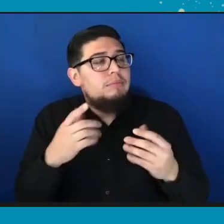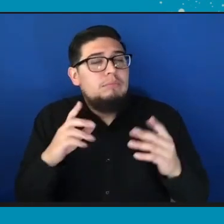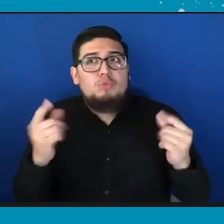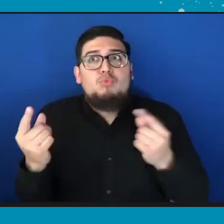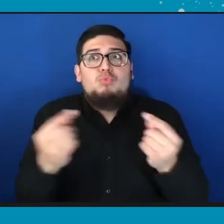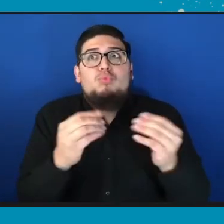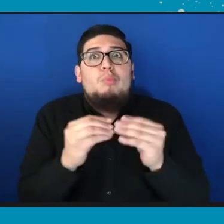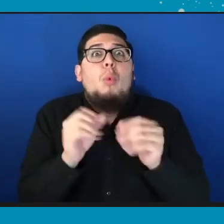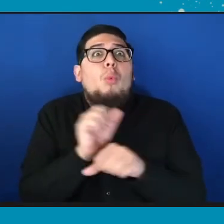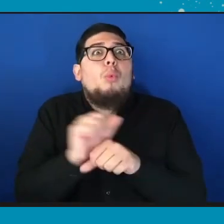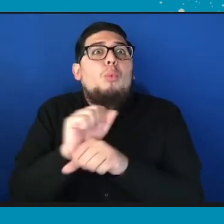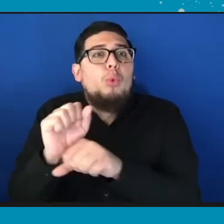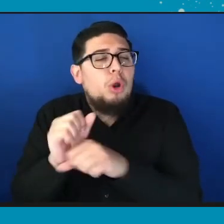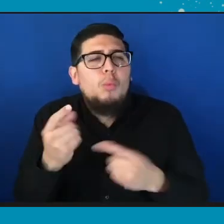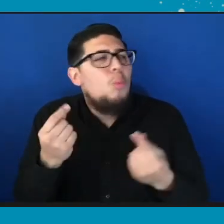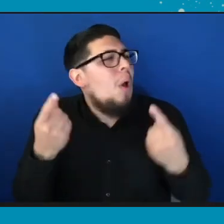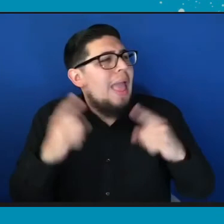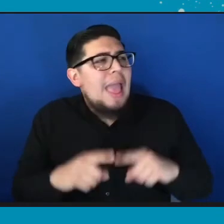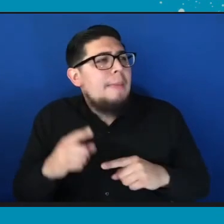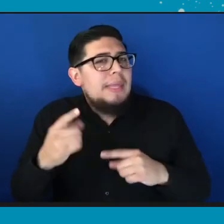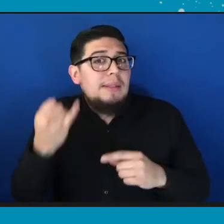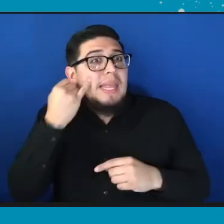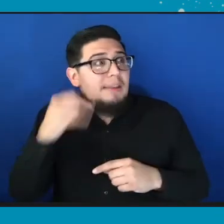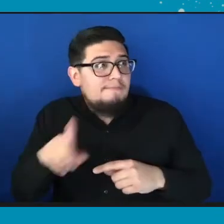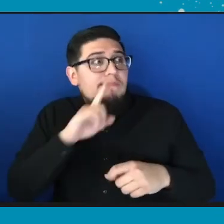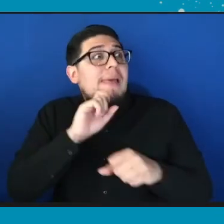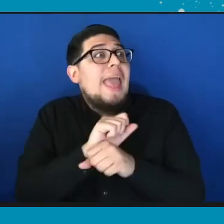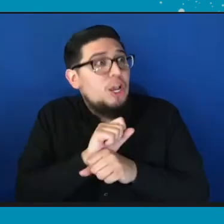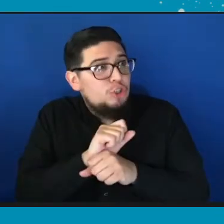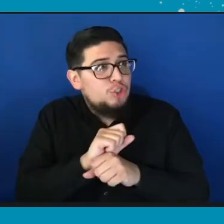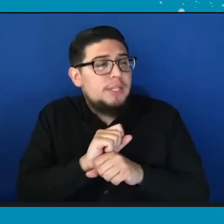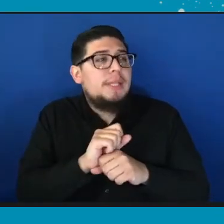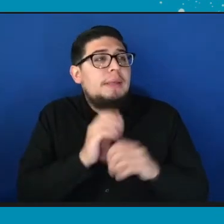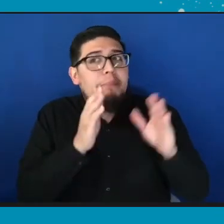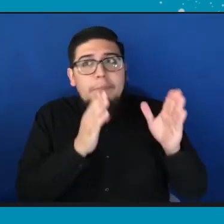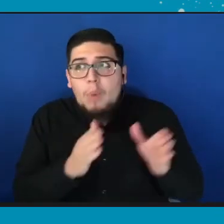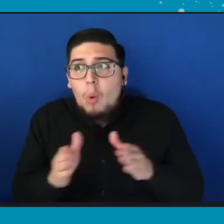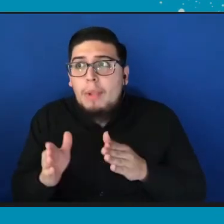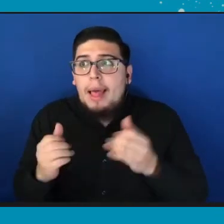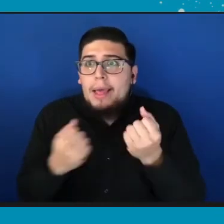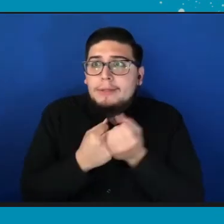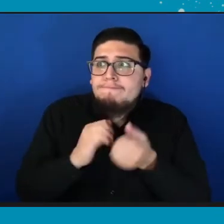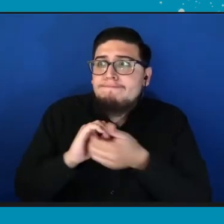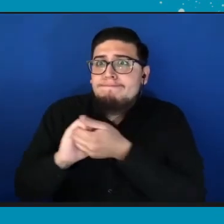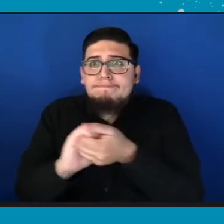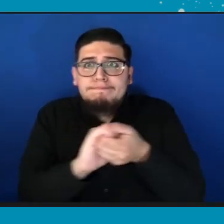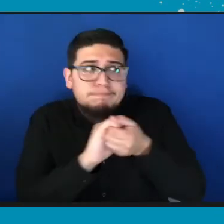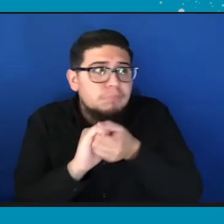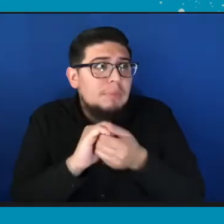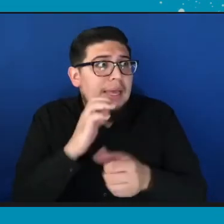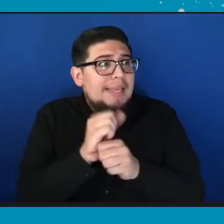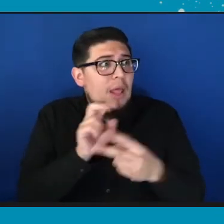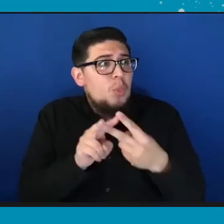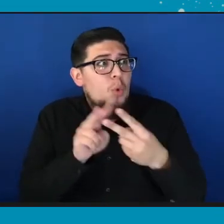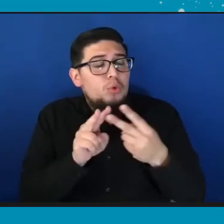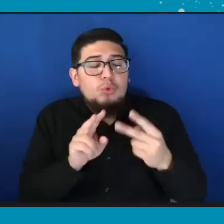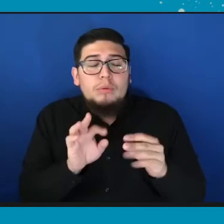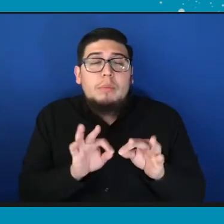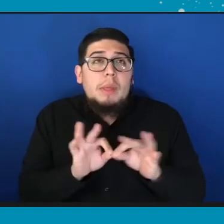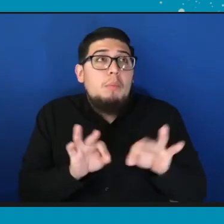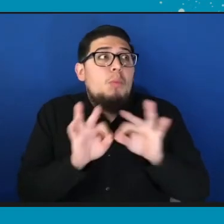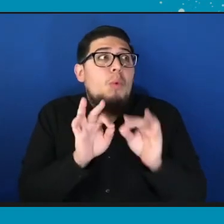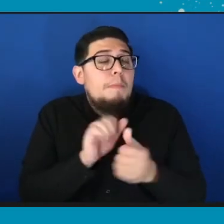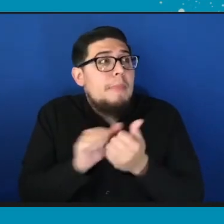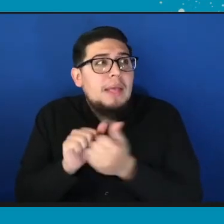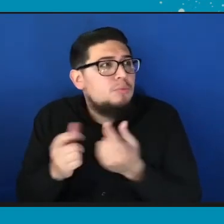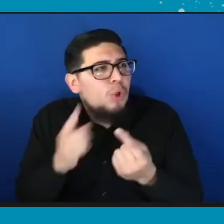what happens if we are able to actually mobilize and get these laws passed? Then what would your vision be? Just briefly, the